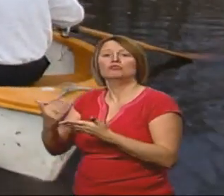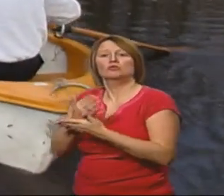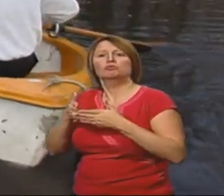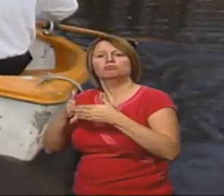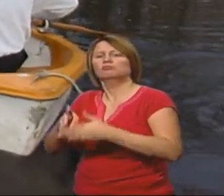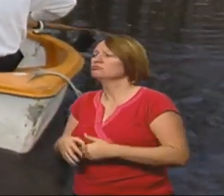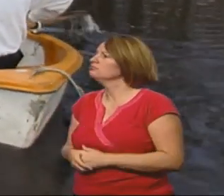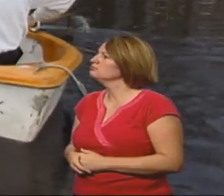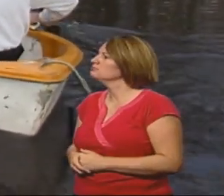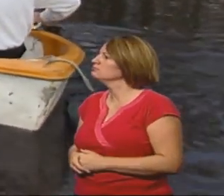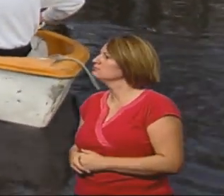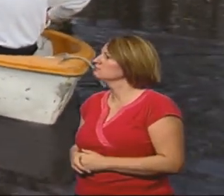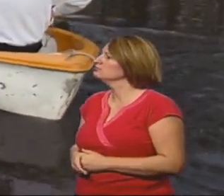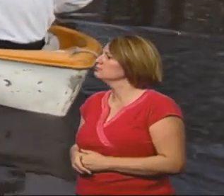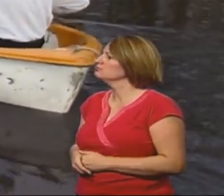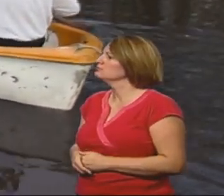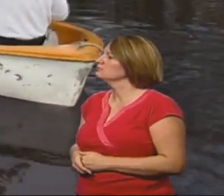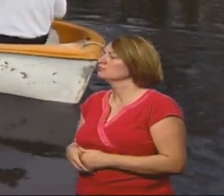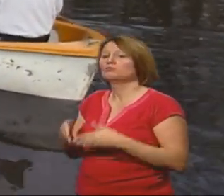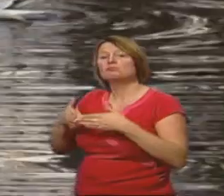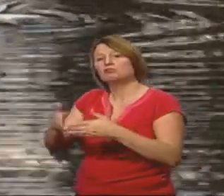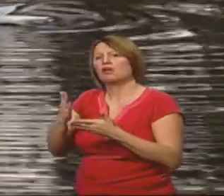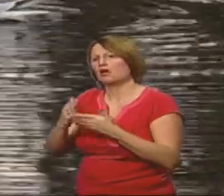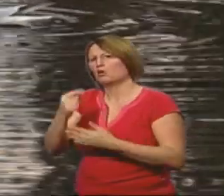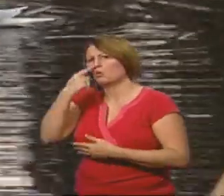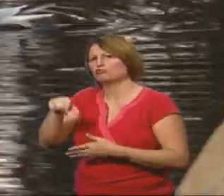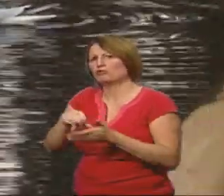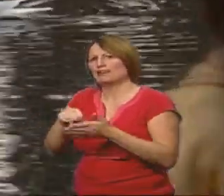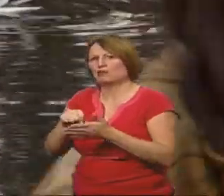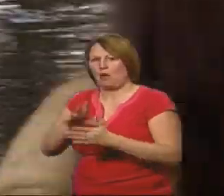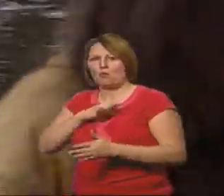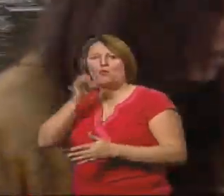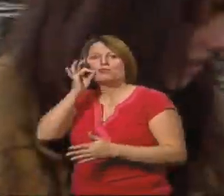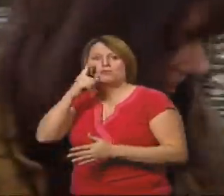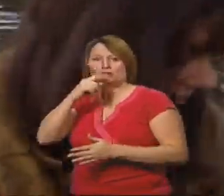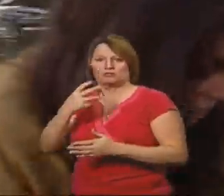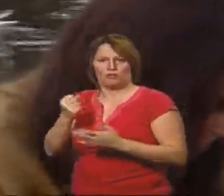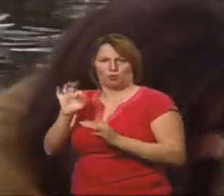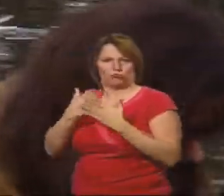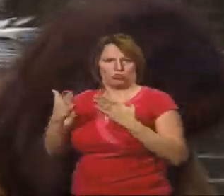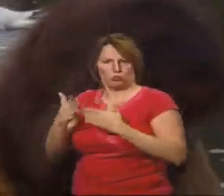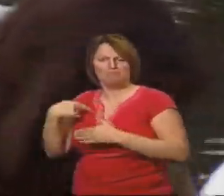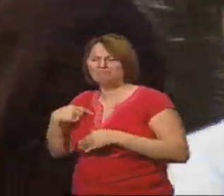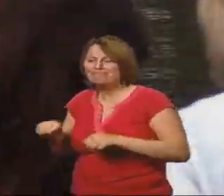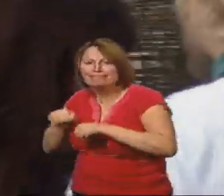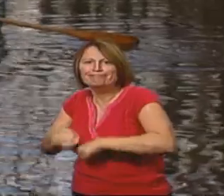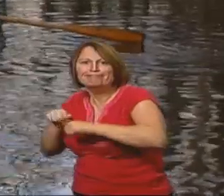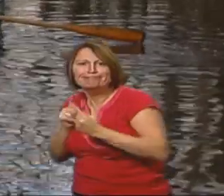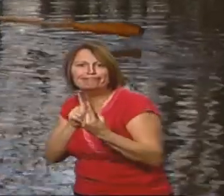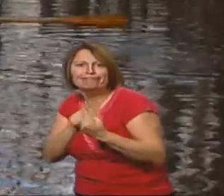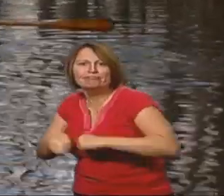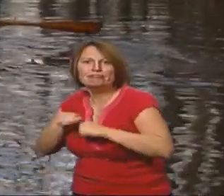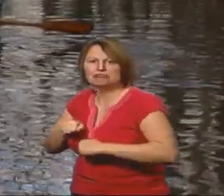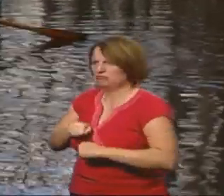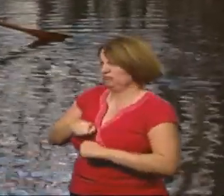already. Boat rescues are often very tricky, as water birds have no respect for the inadequacies of man trying